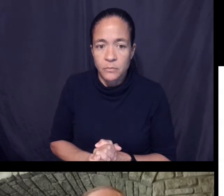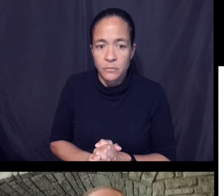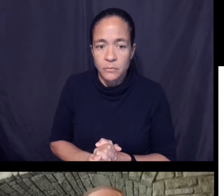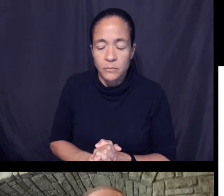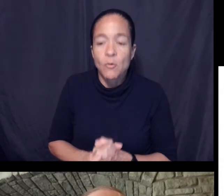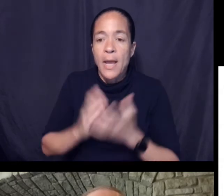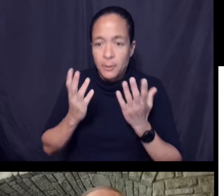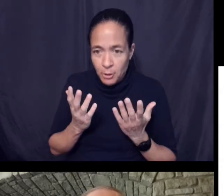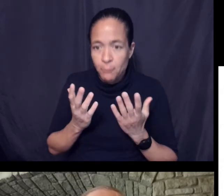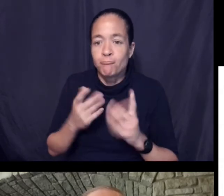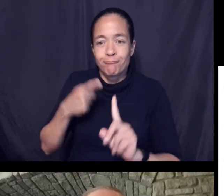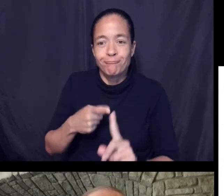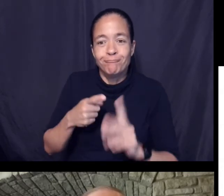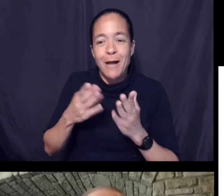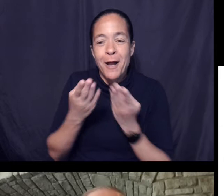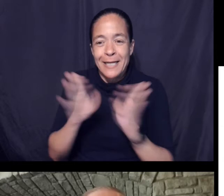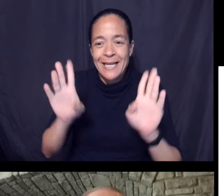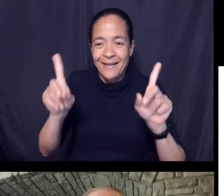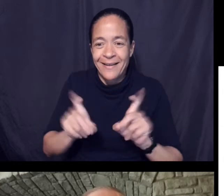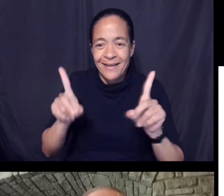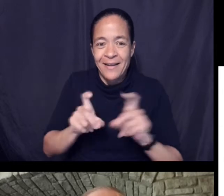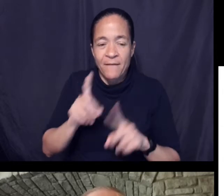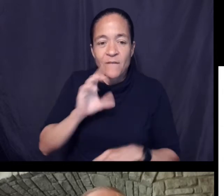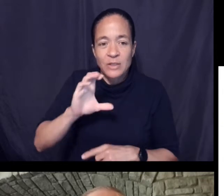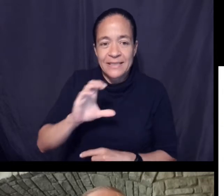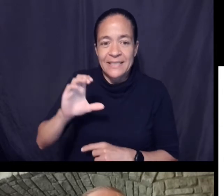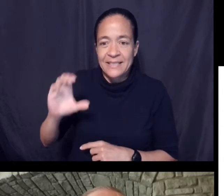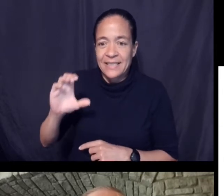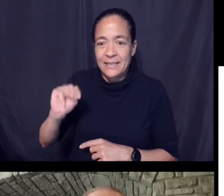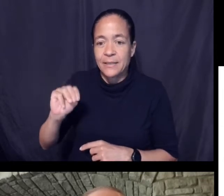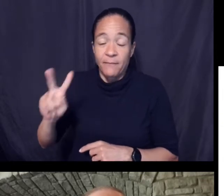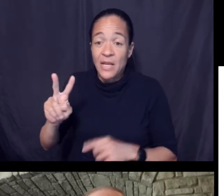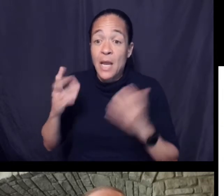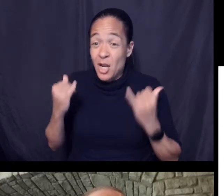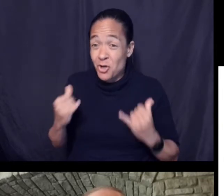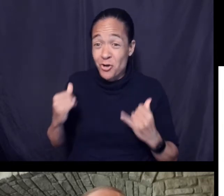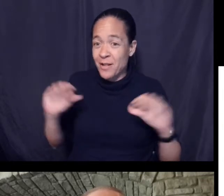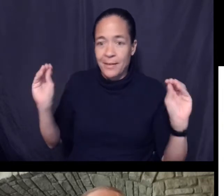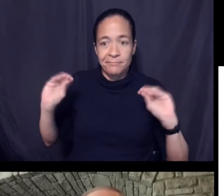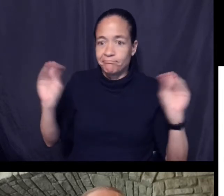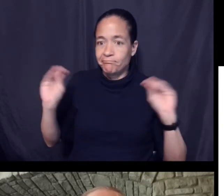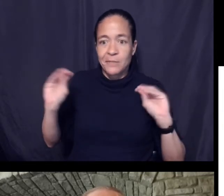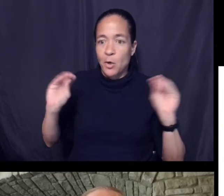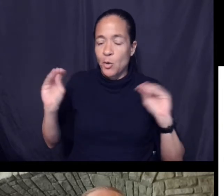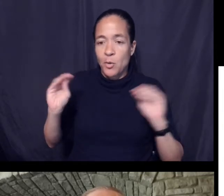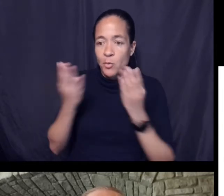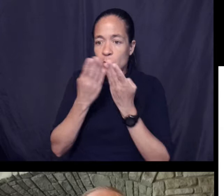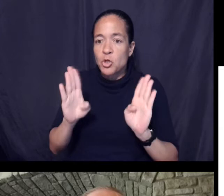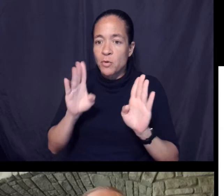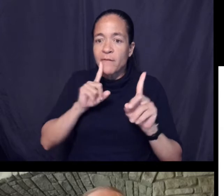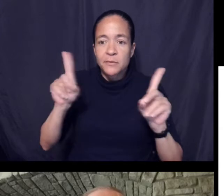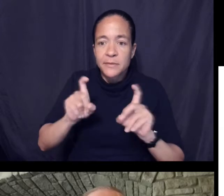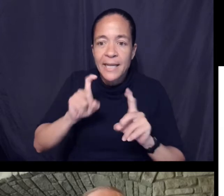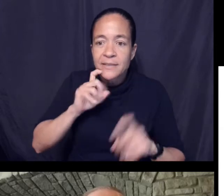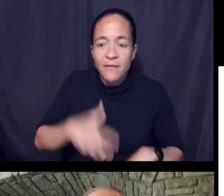So now, what about universal screening for cytomegalovirus? Currently, there are no universal programs that offer